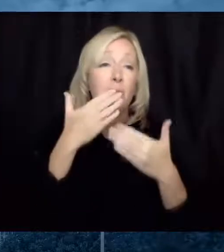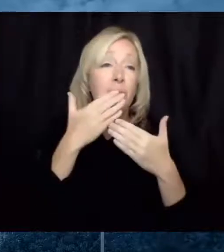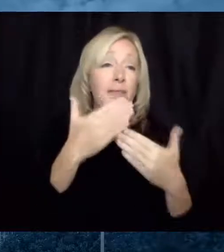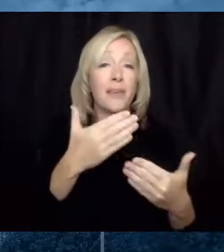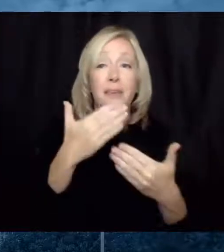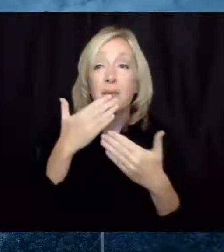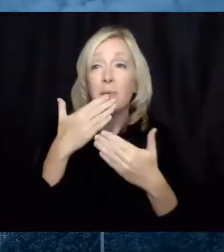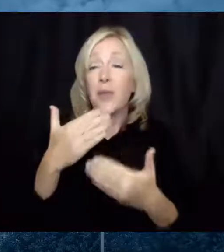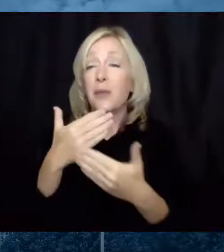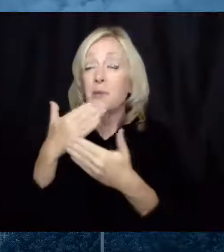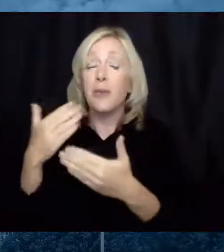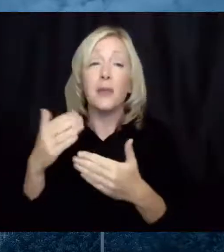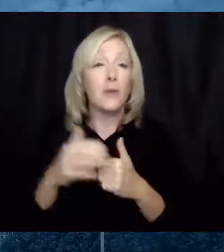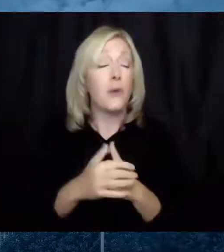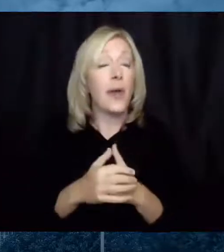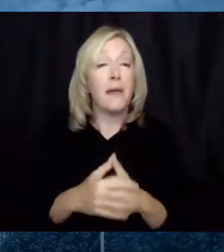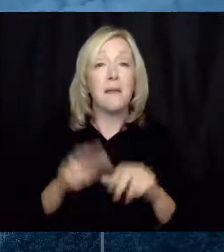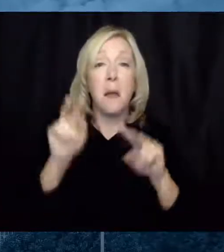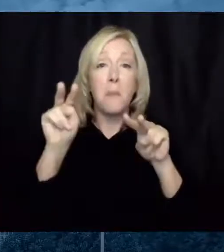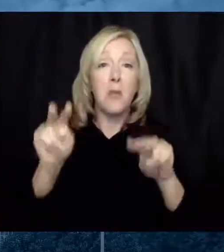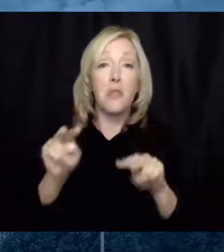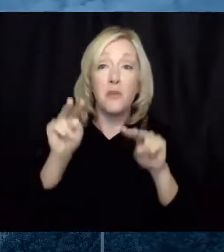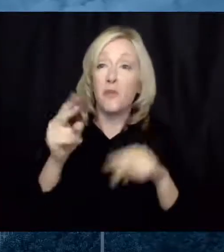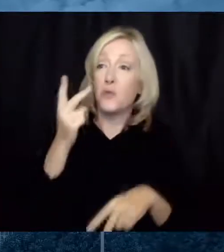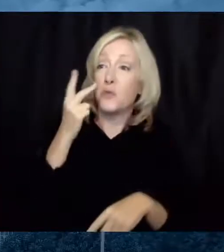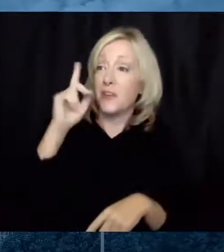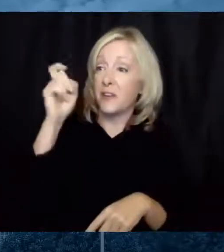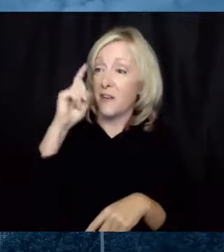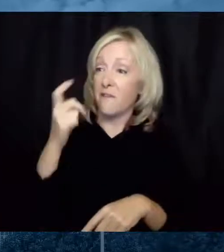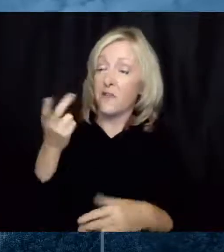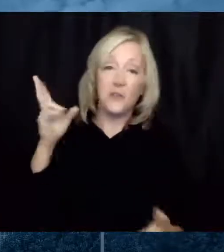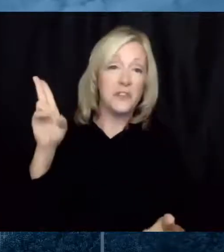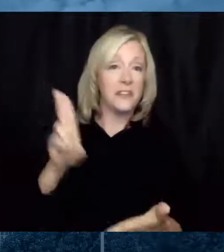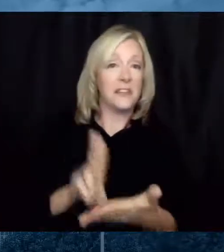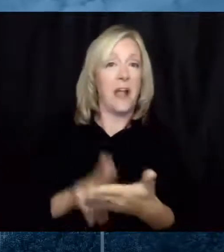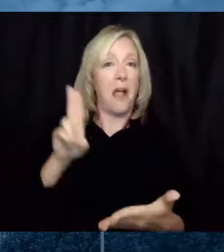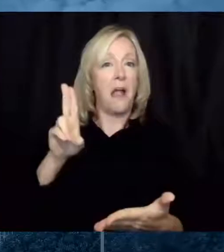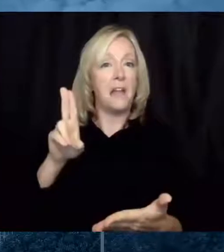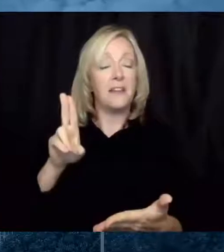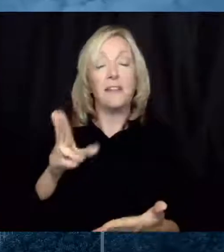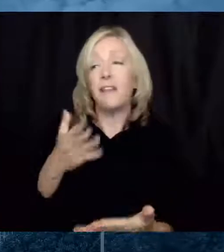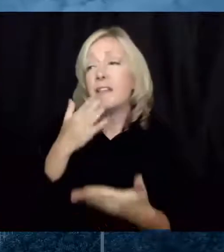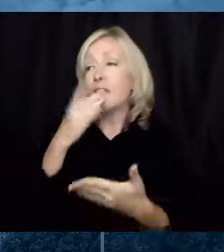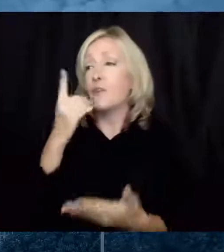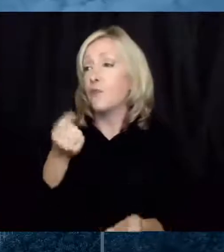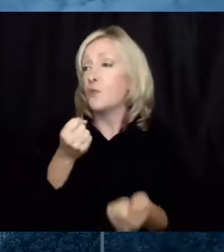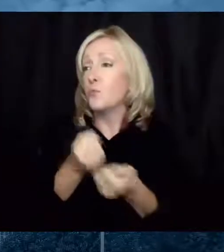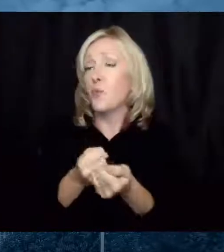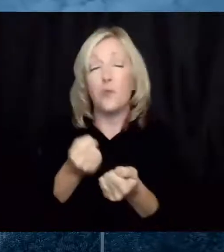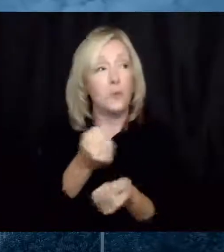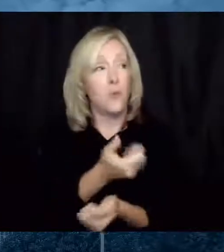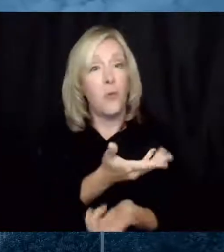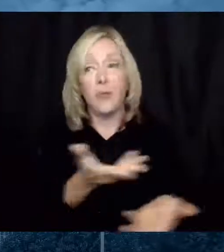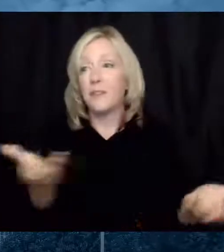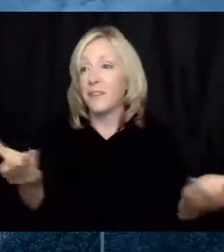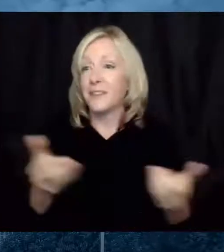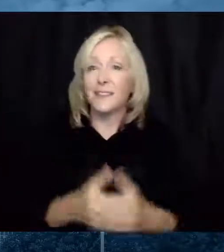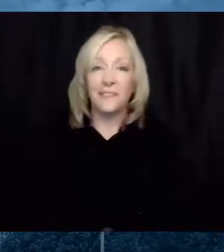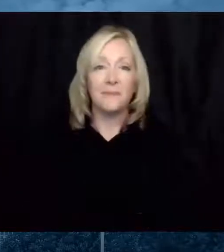and I am very much looking forward, Governor, for you to sign this bill, and thank you so much for supporting all of us.